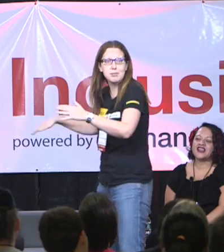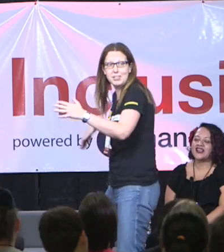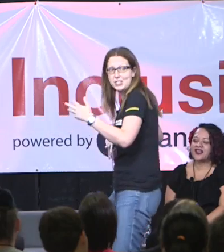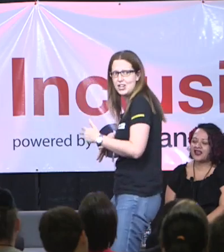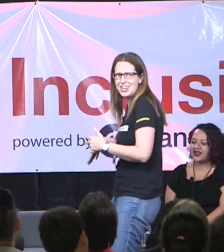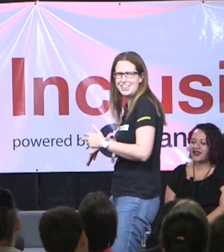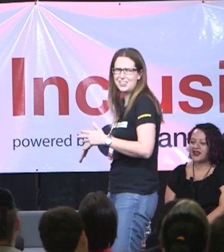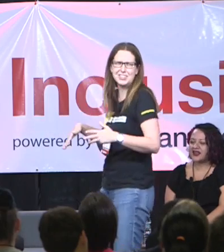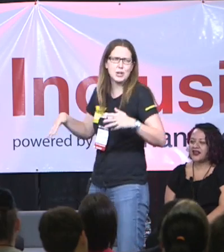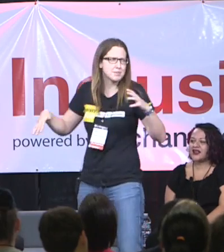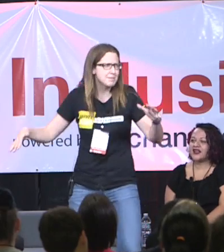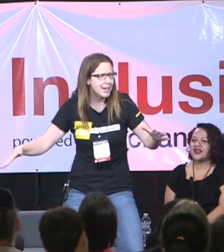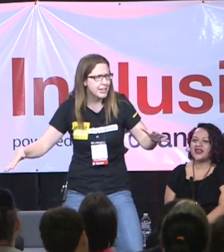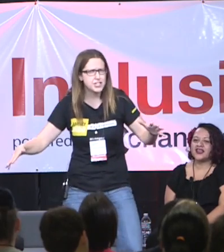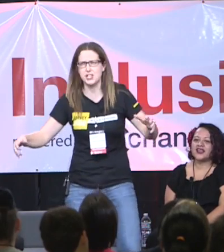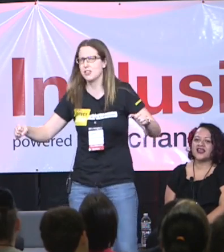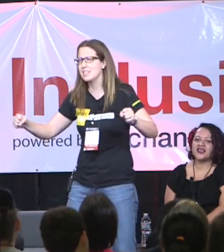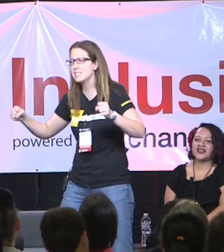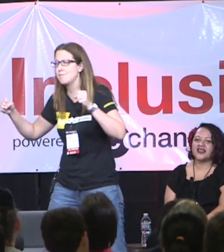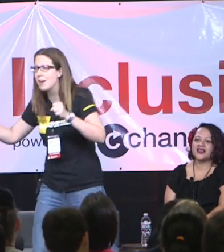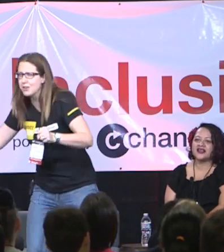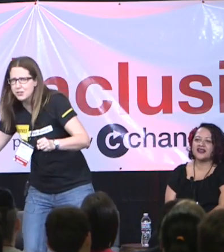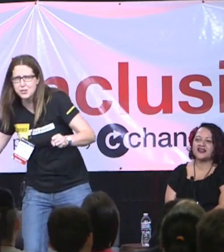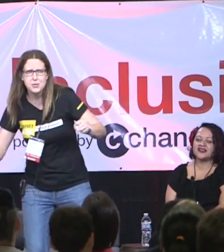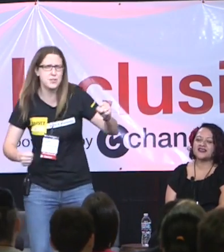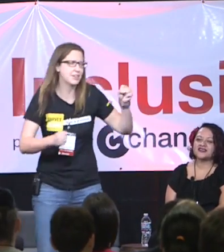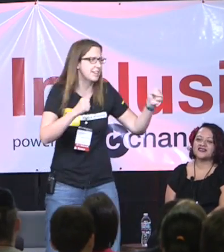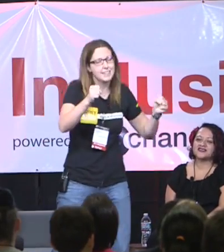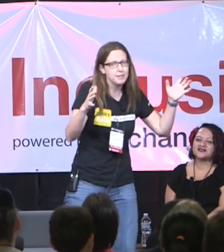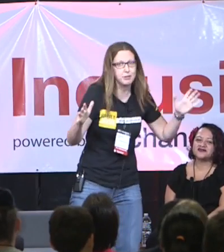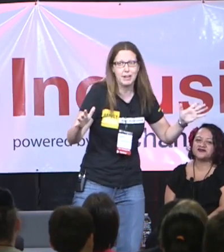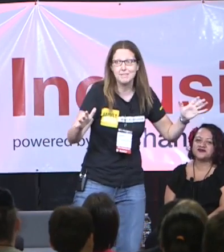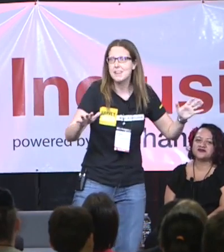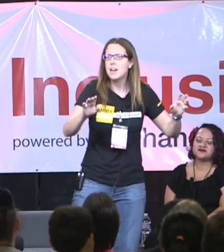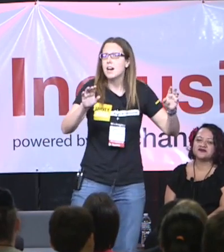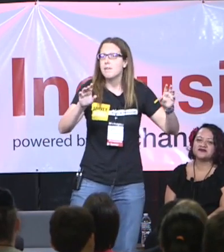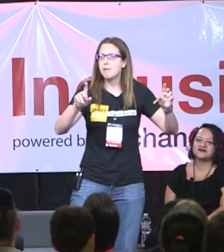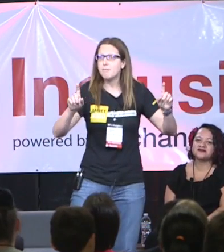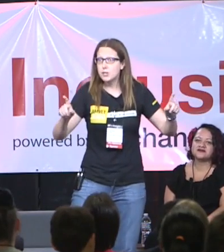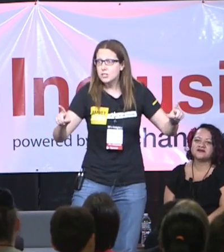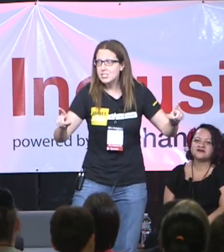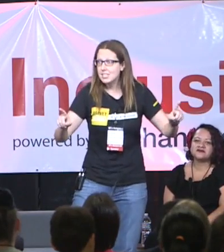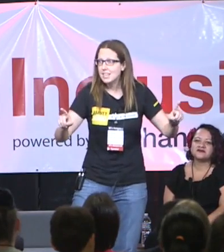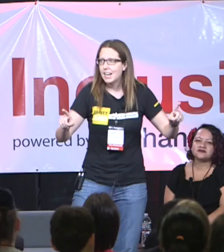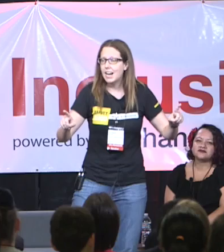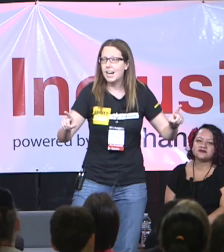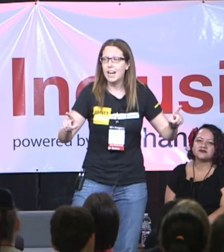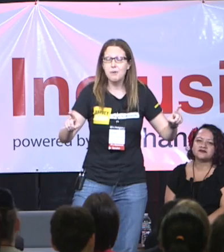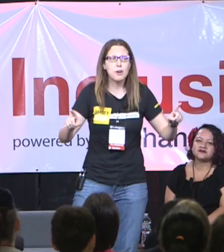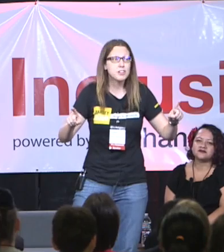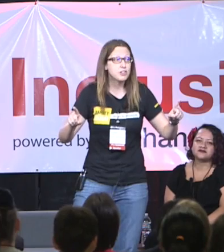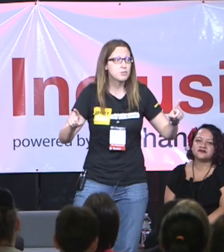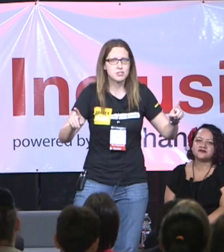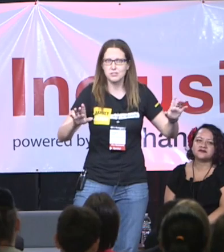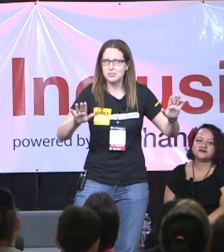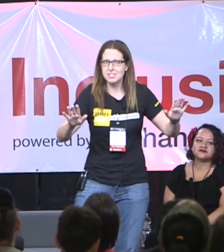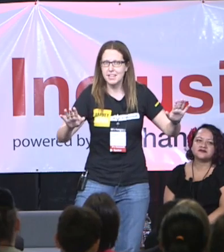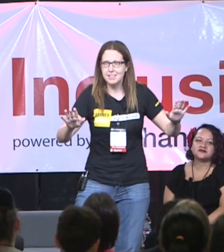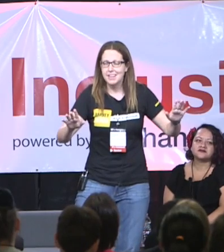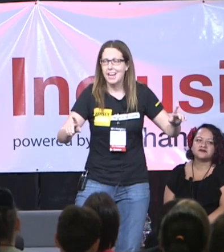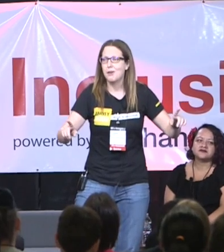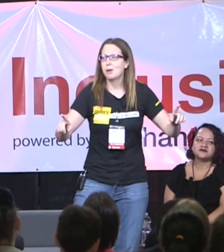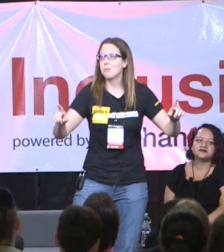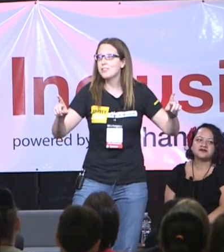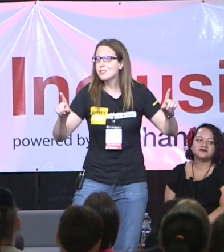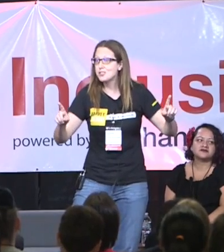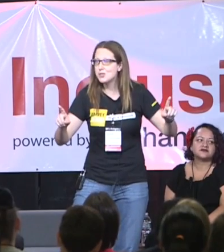Then these people are gonna talk, they're gonna drop some knowledge, they're gonna inspire you, it'll be great. But first, I want you, don't do this